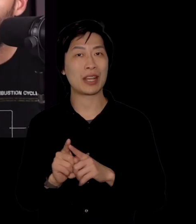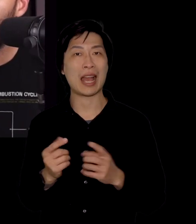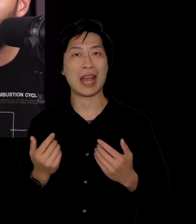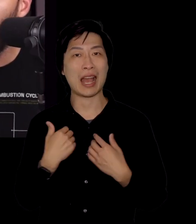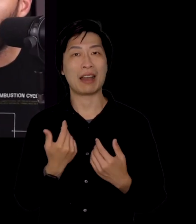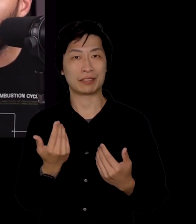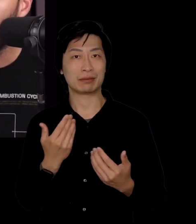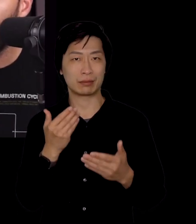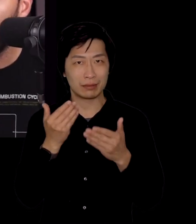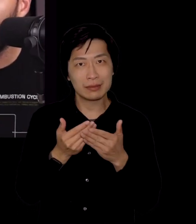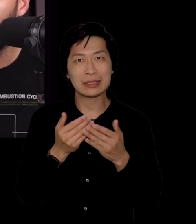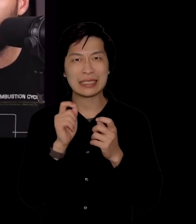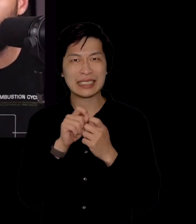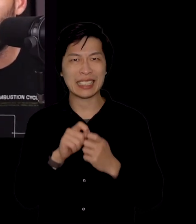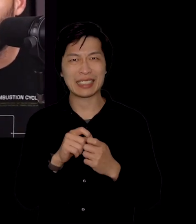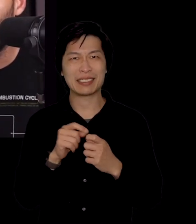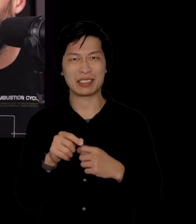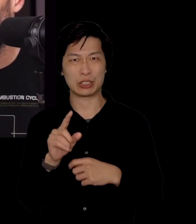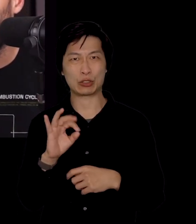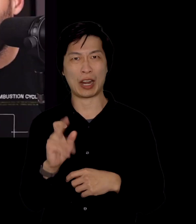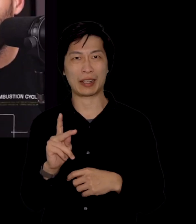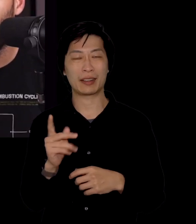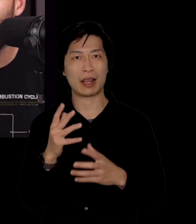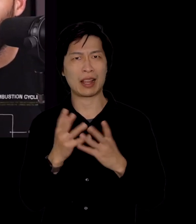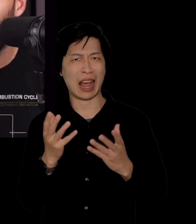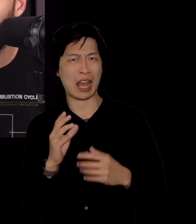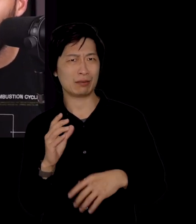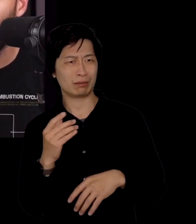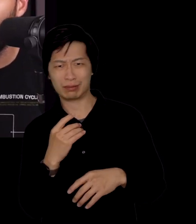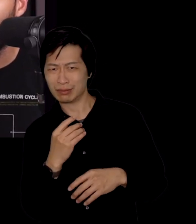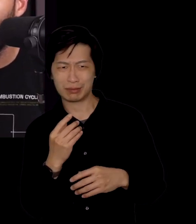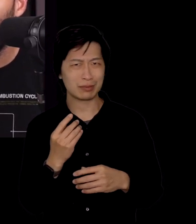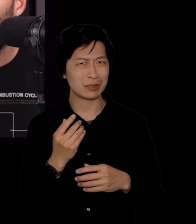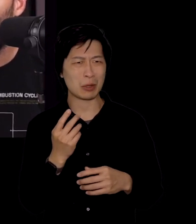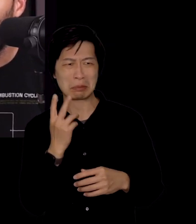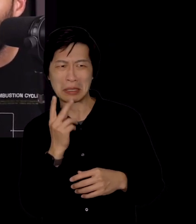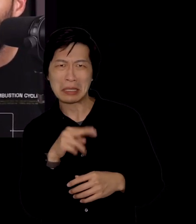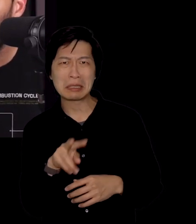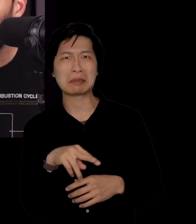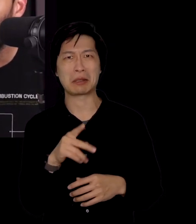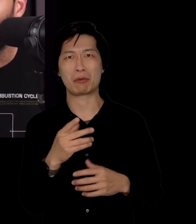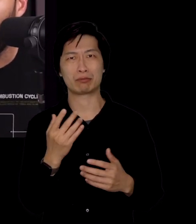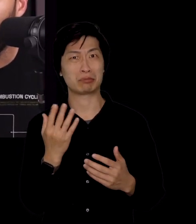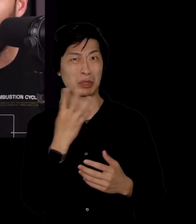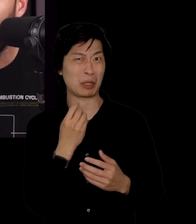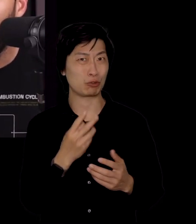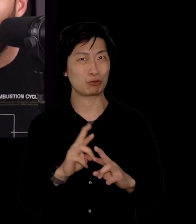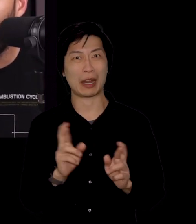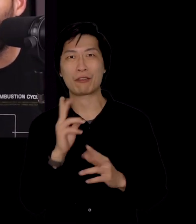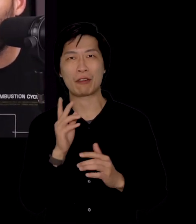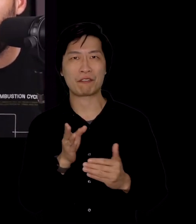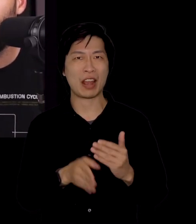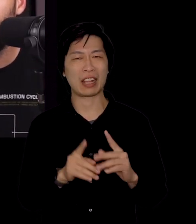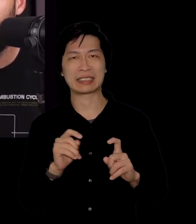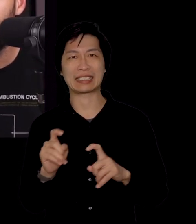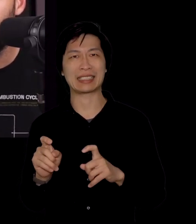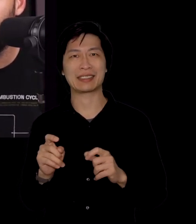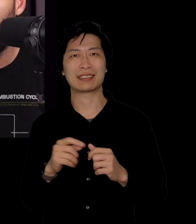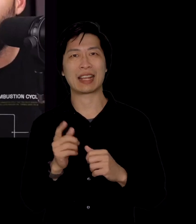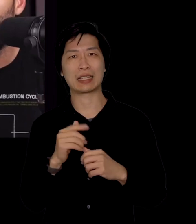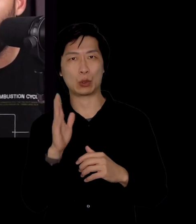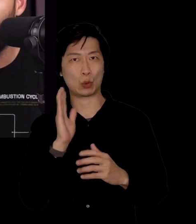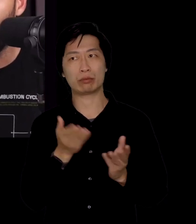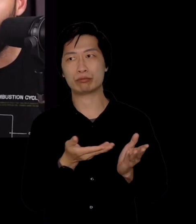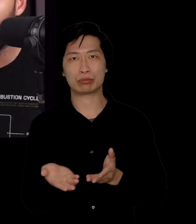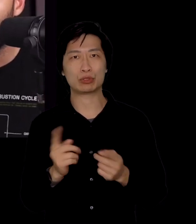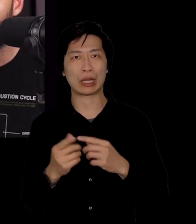And we also have some up-close details from the truck that gives us a lot of clues that these units are pretty much ready for final testing